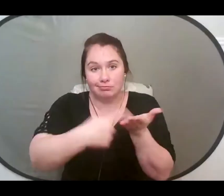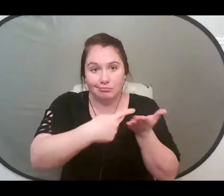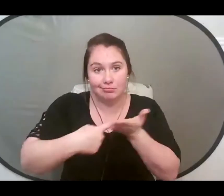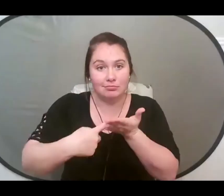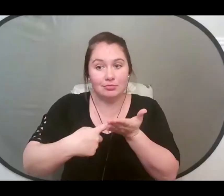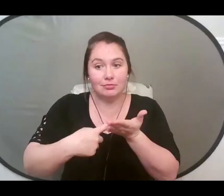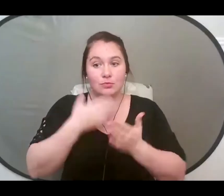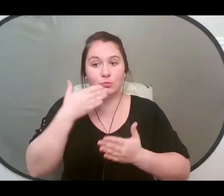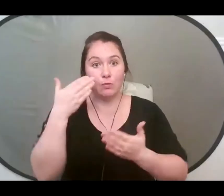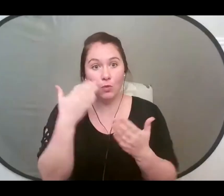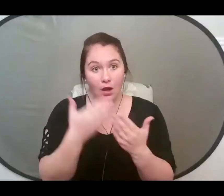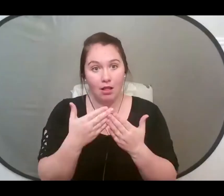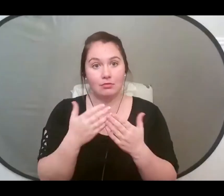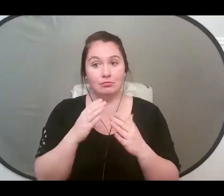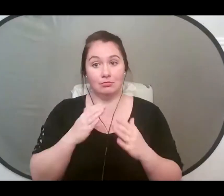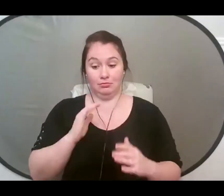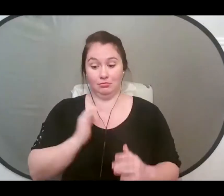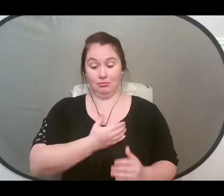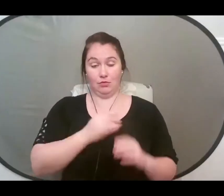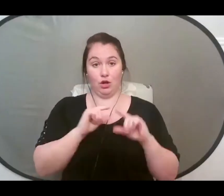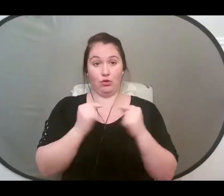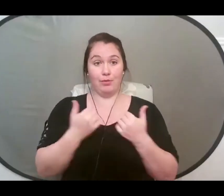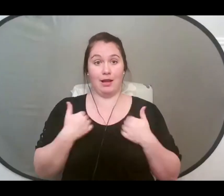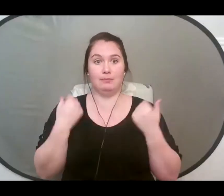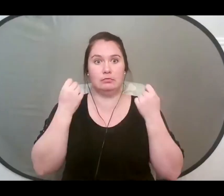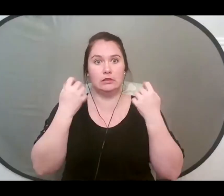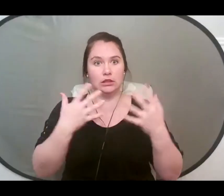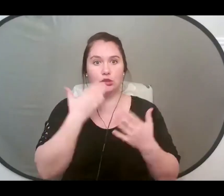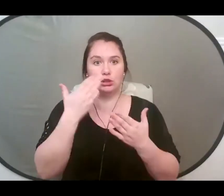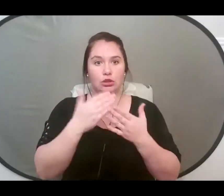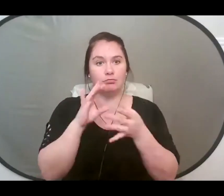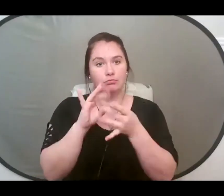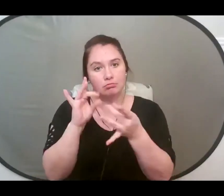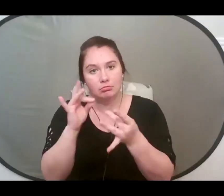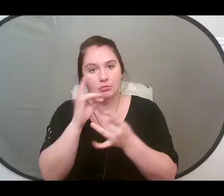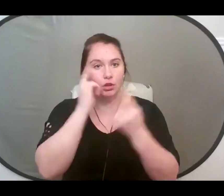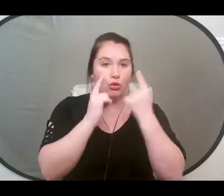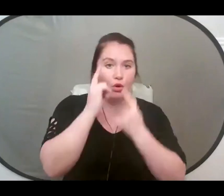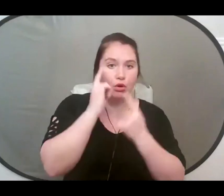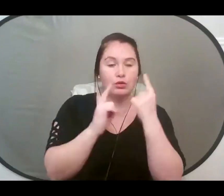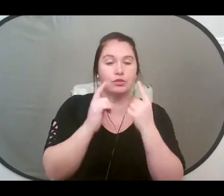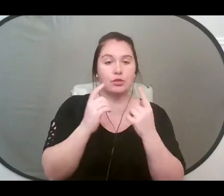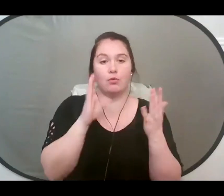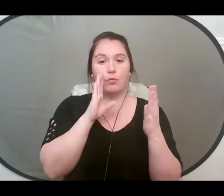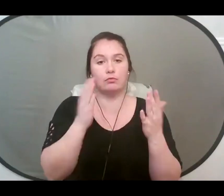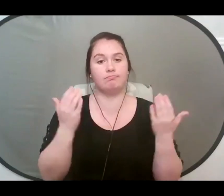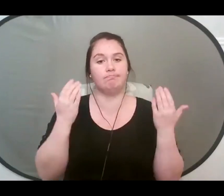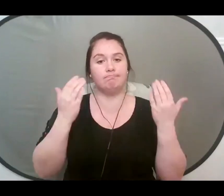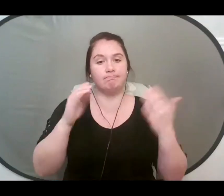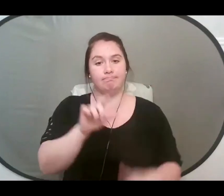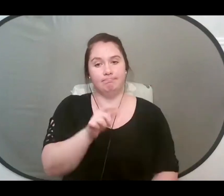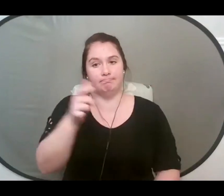Had a lot of great thoughts and comments. So I will go ahead and turn it over to, I don't know,